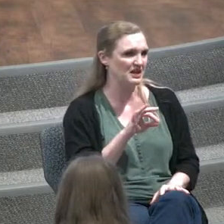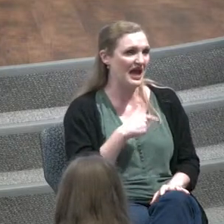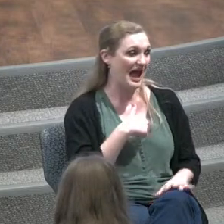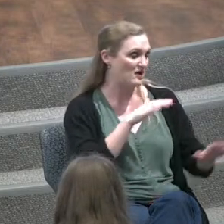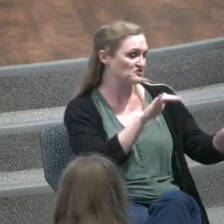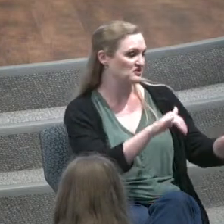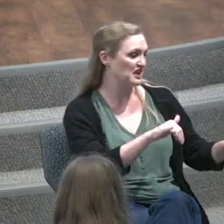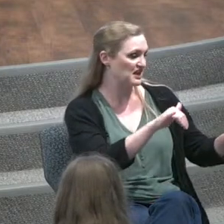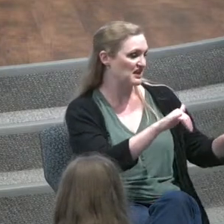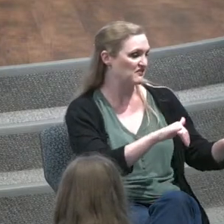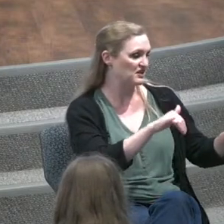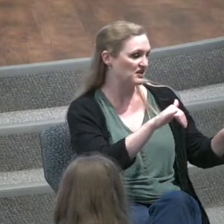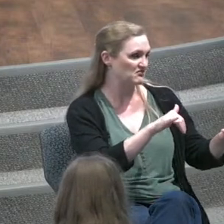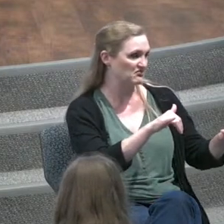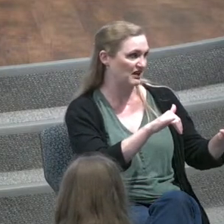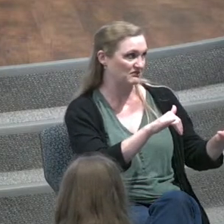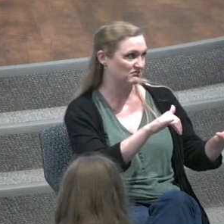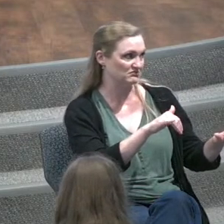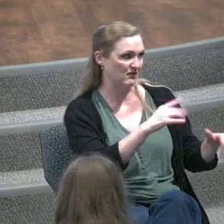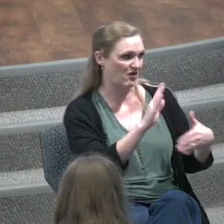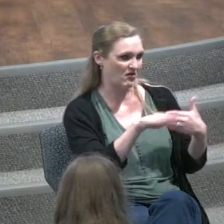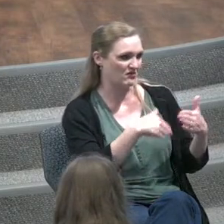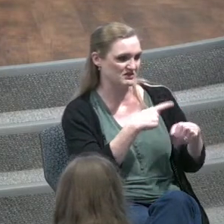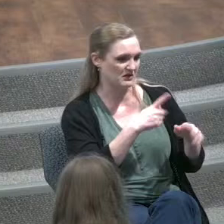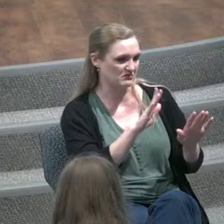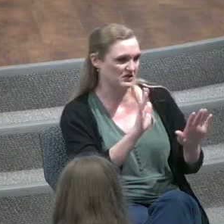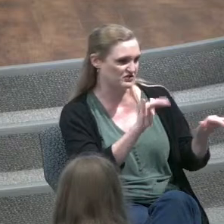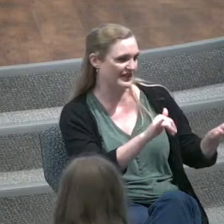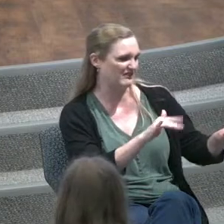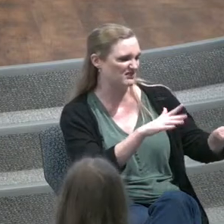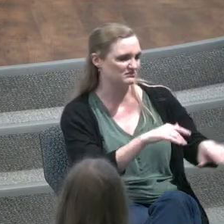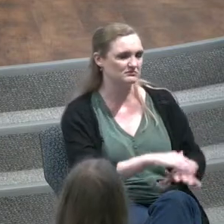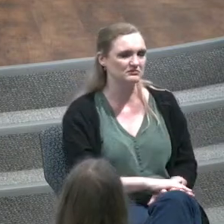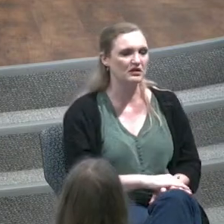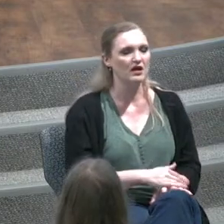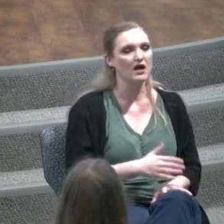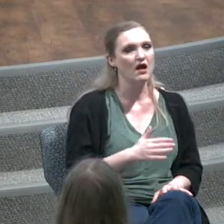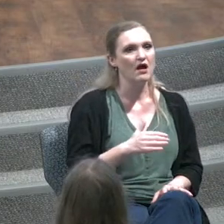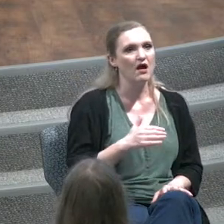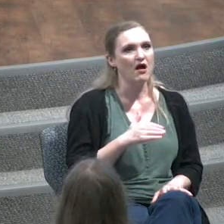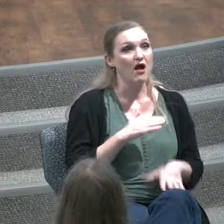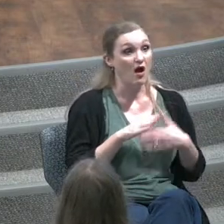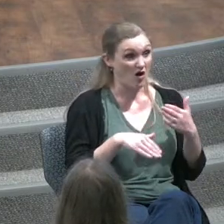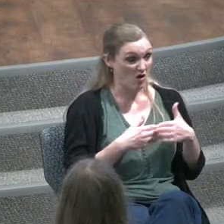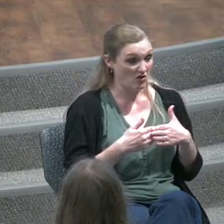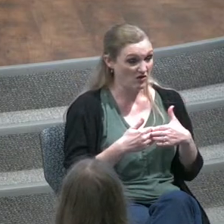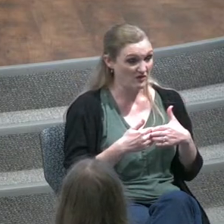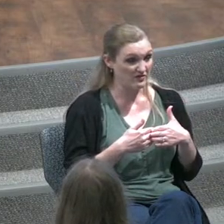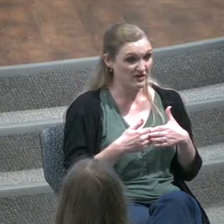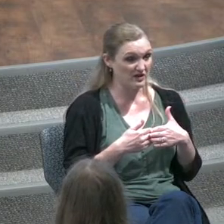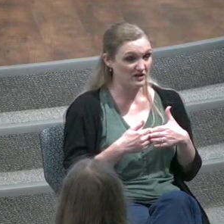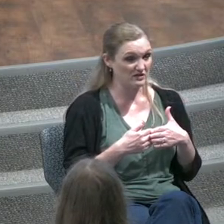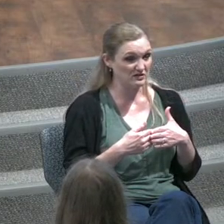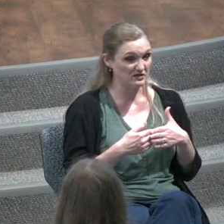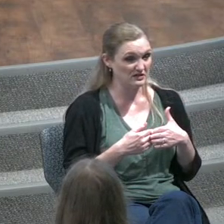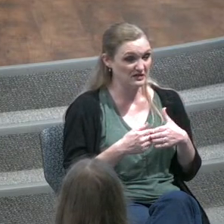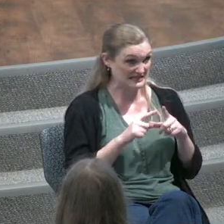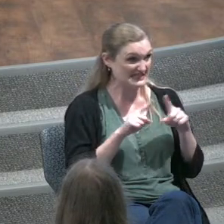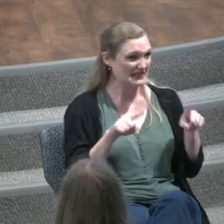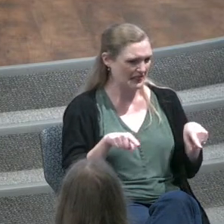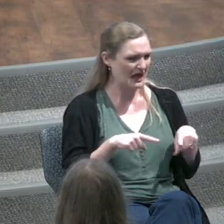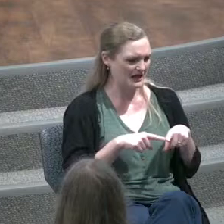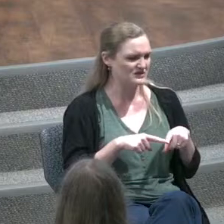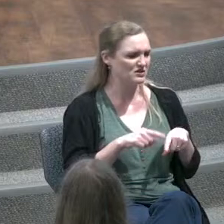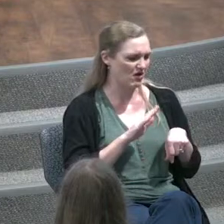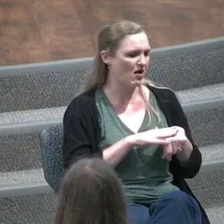for until they take my website down, whenever that is. But all of the handouts, or not handouts, but all of the slides